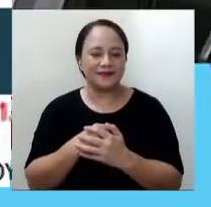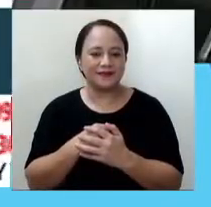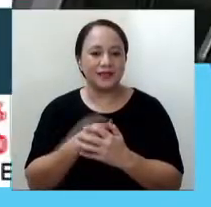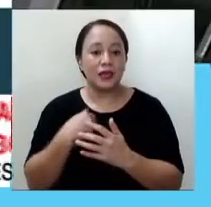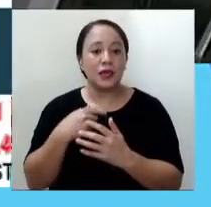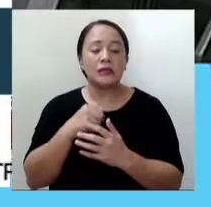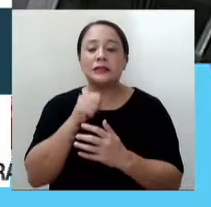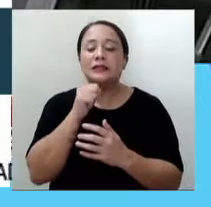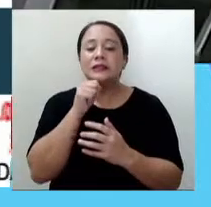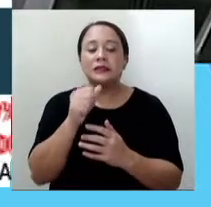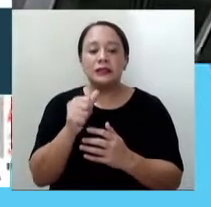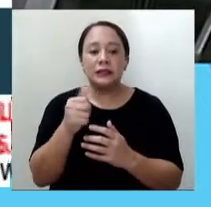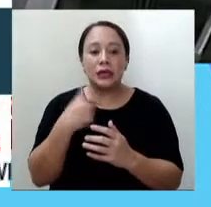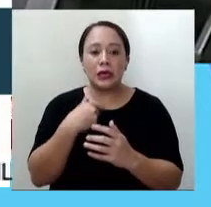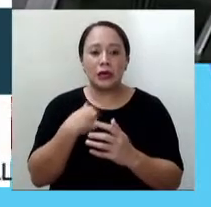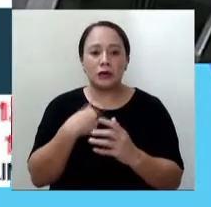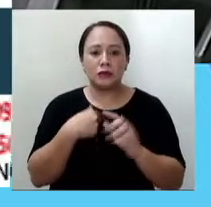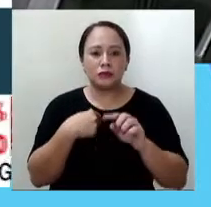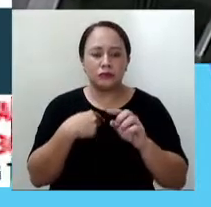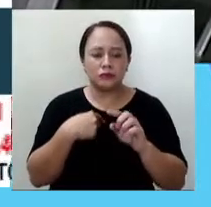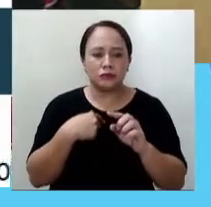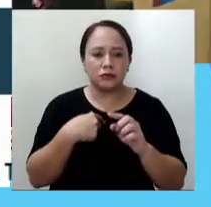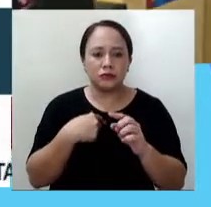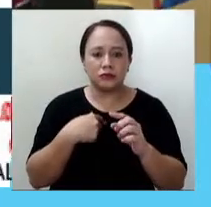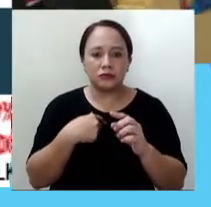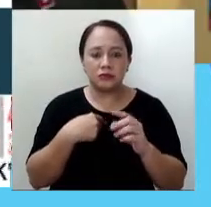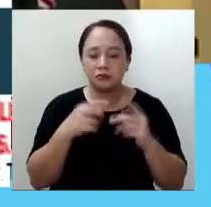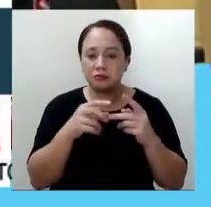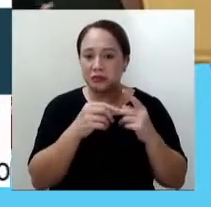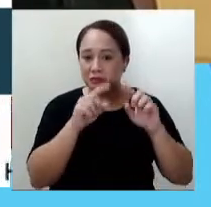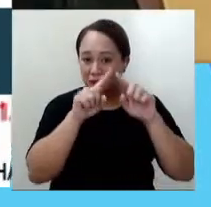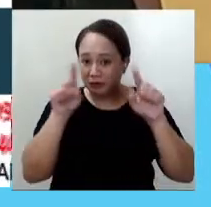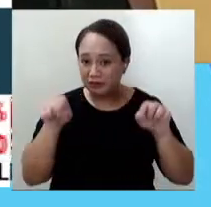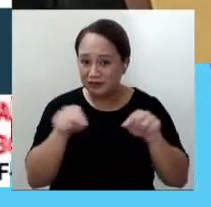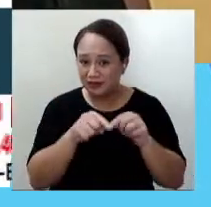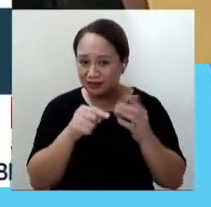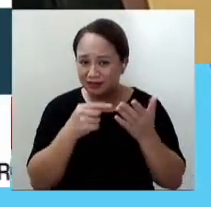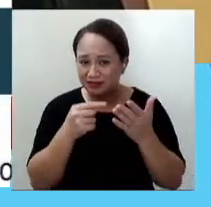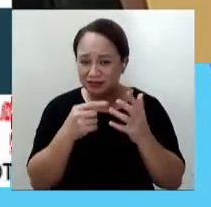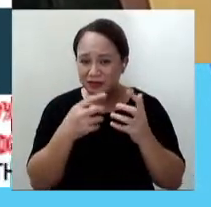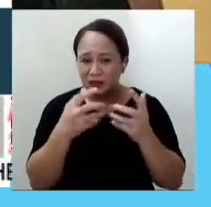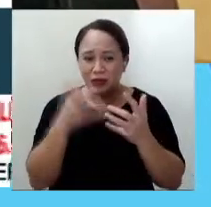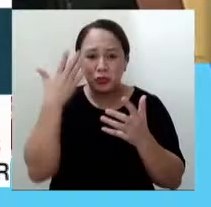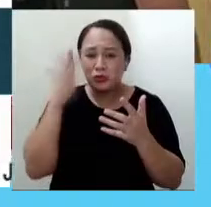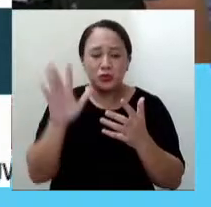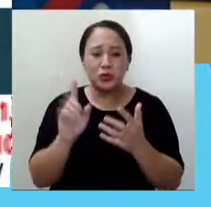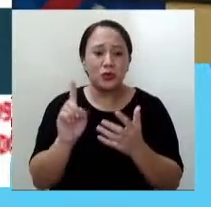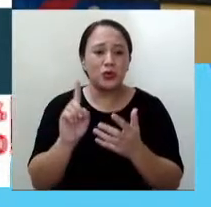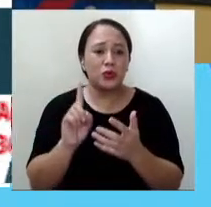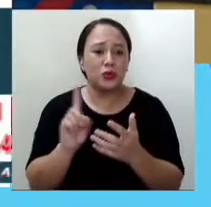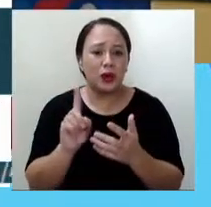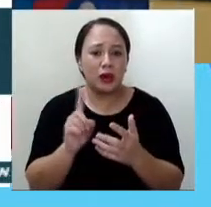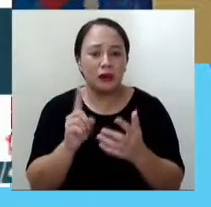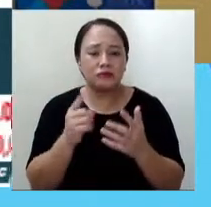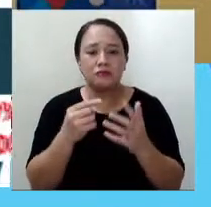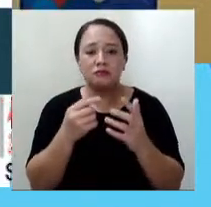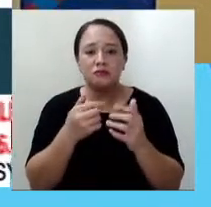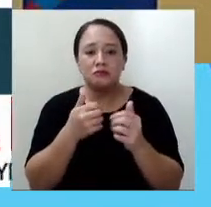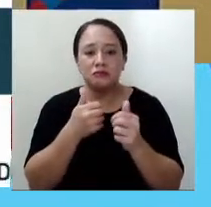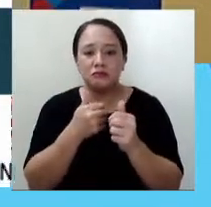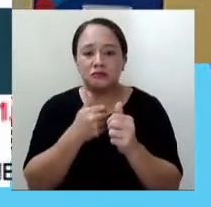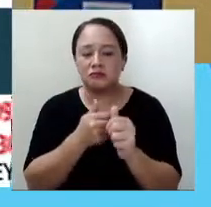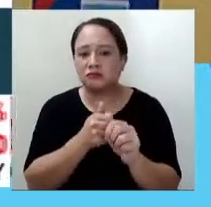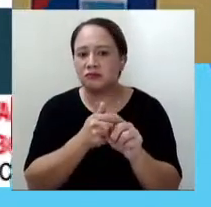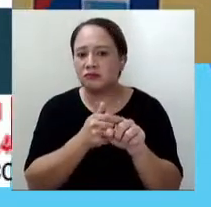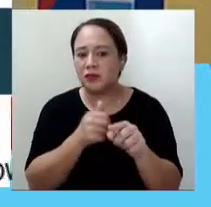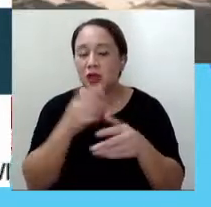naman po sophisticated ang card natin. Wala naman po kami alam na may security feature or validation